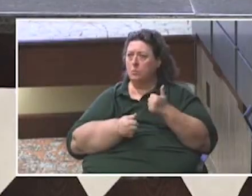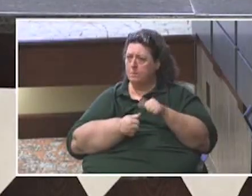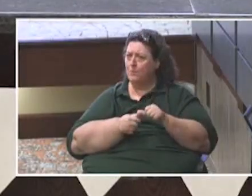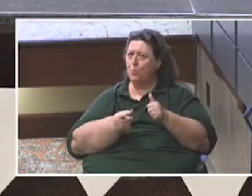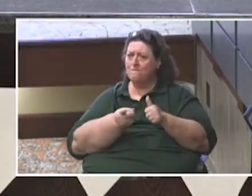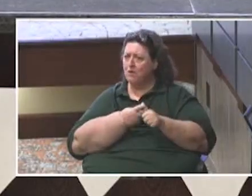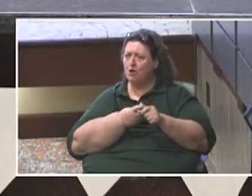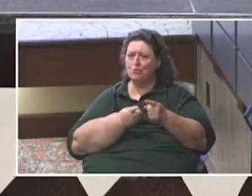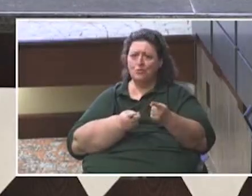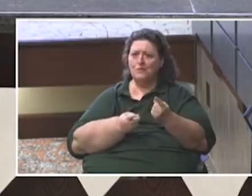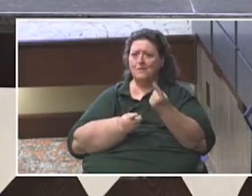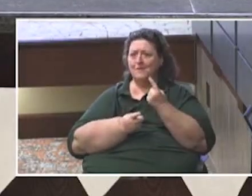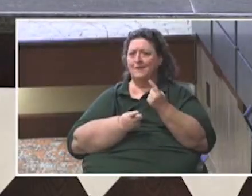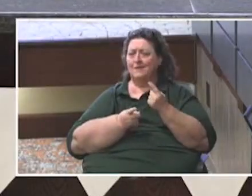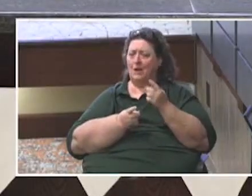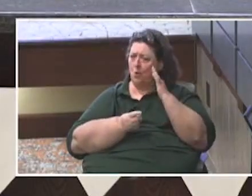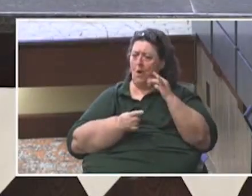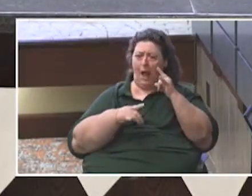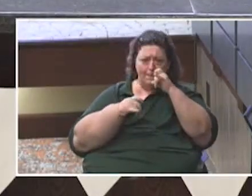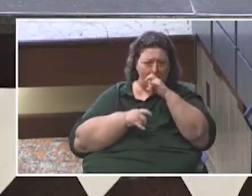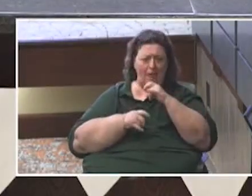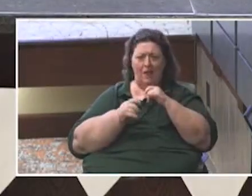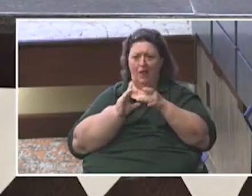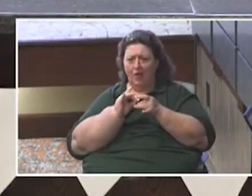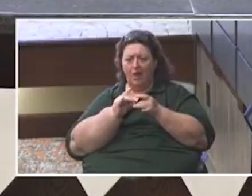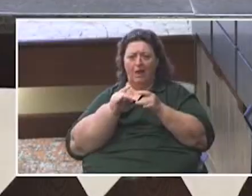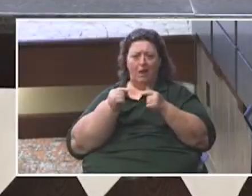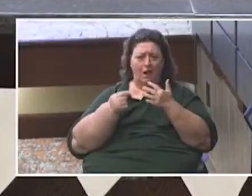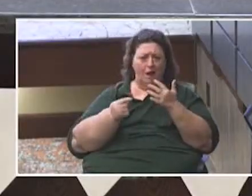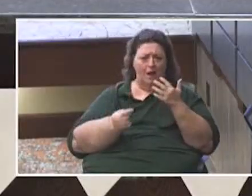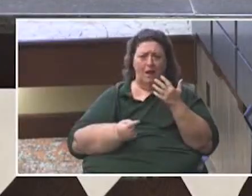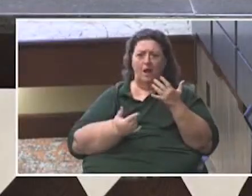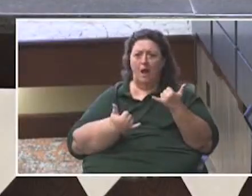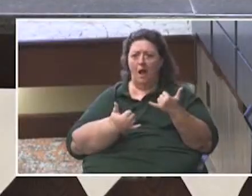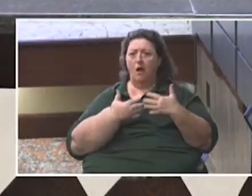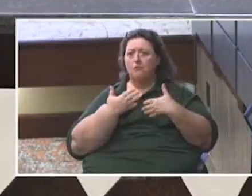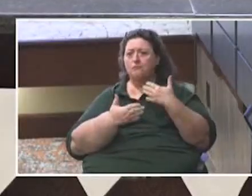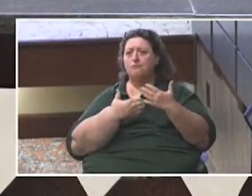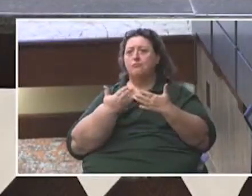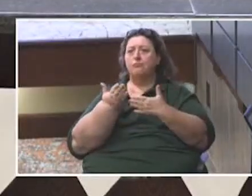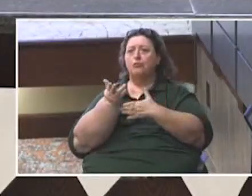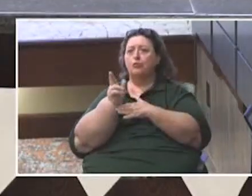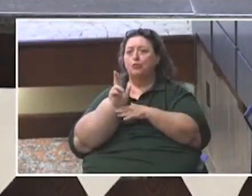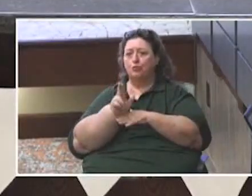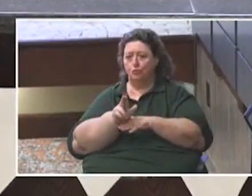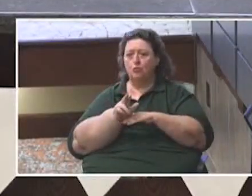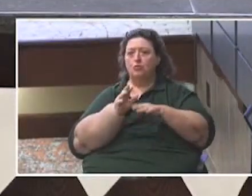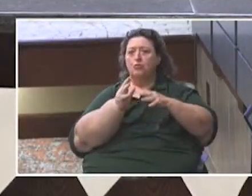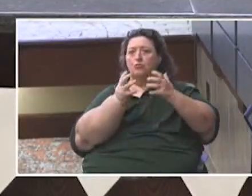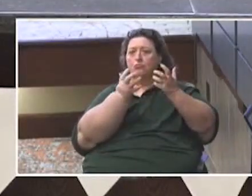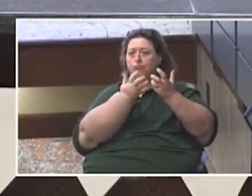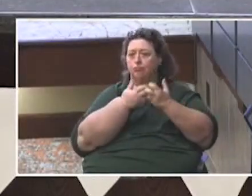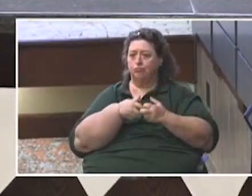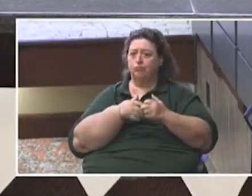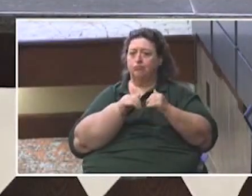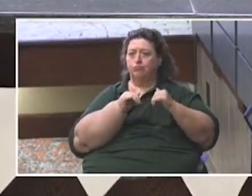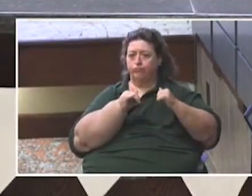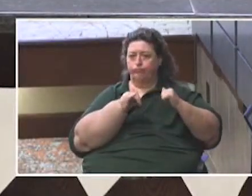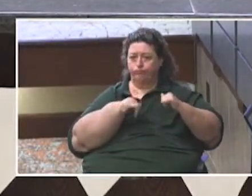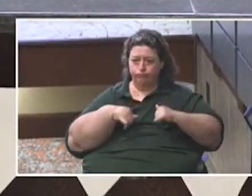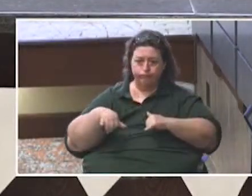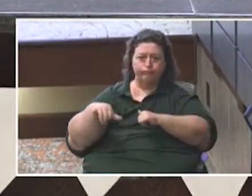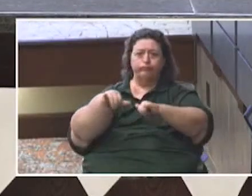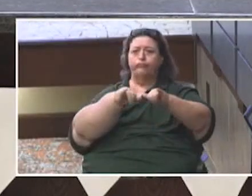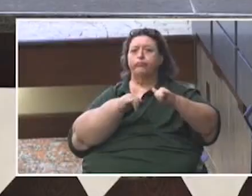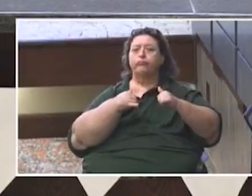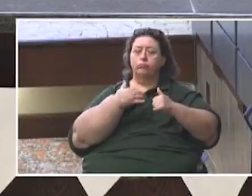these, AJ, that it was kind of complicated, and we got 4 or 5 different ones, and we're trying to figure out, you've standardized this, and I just appreciate that we can